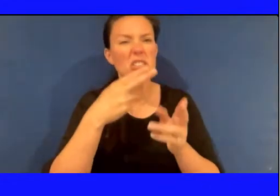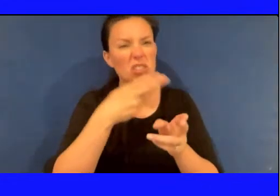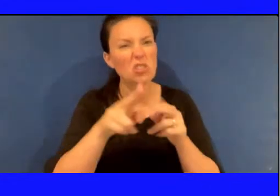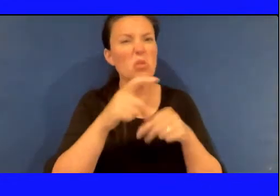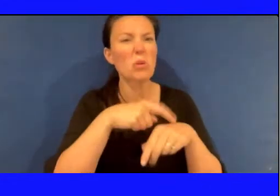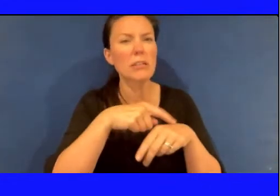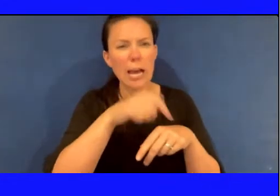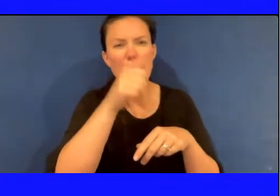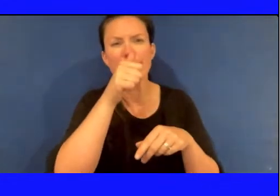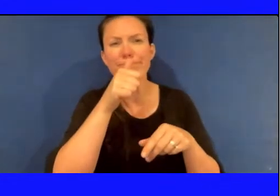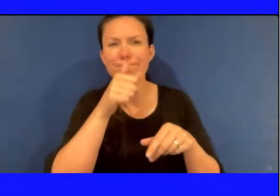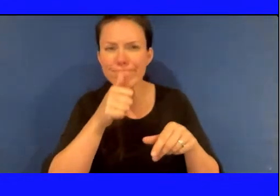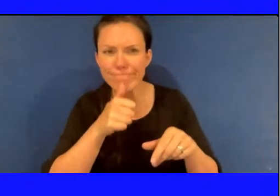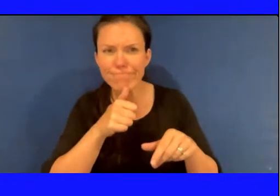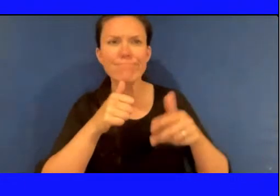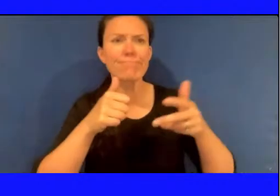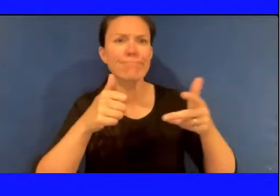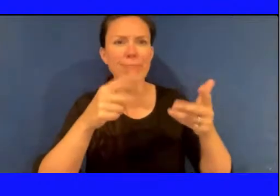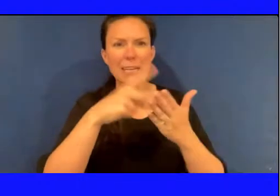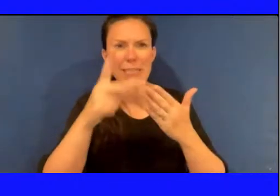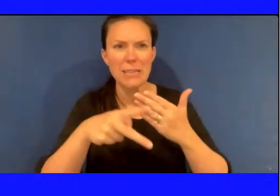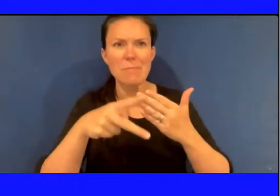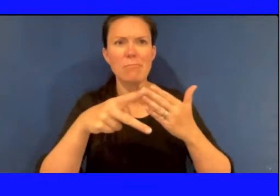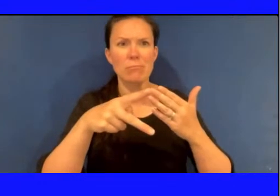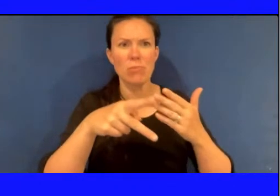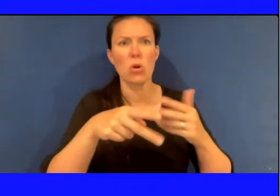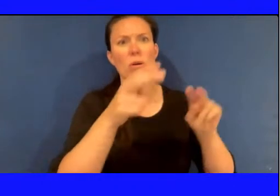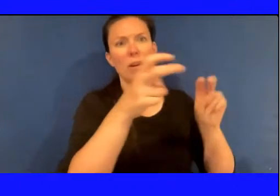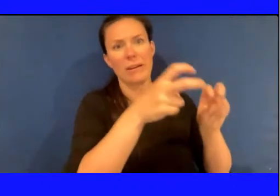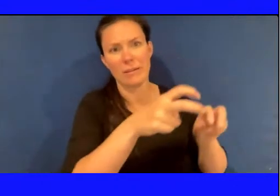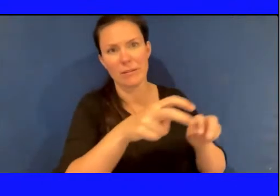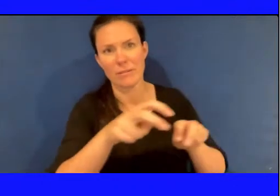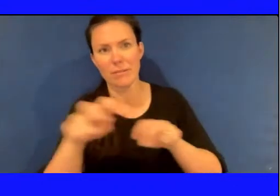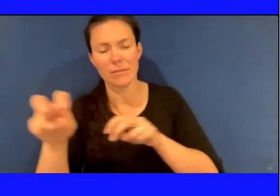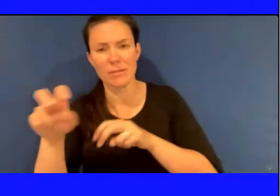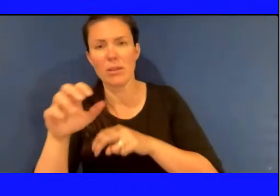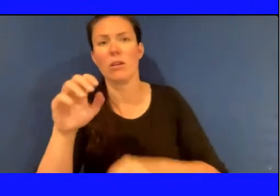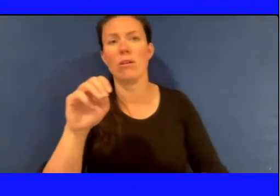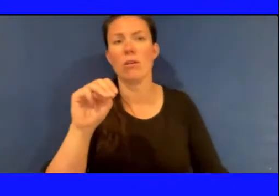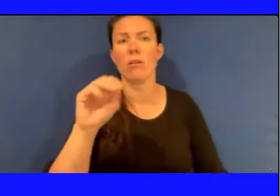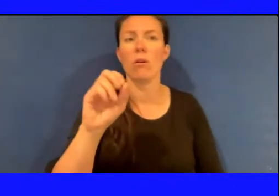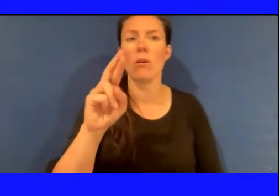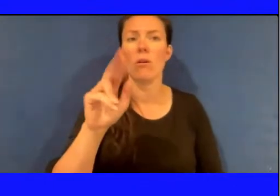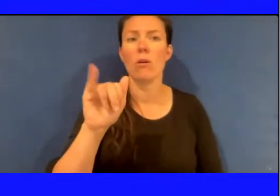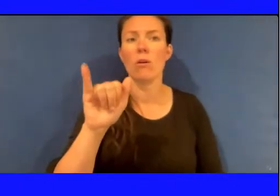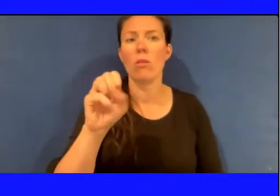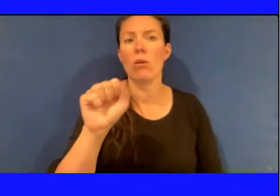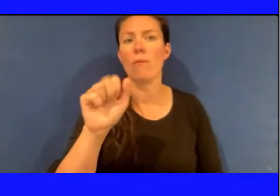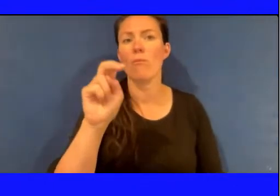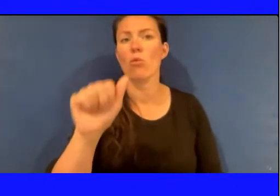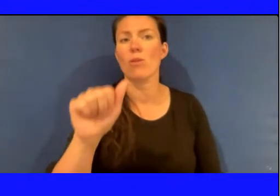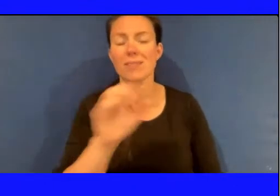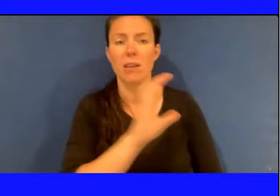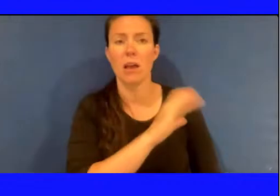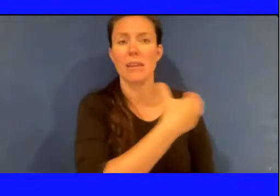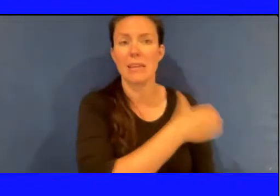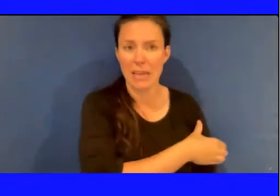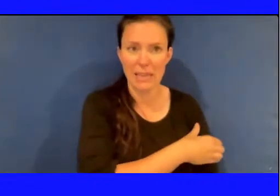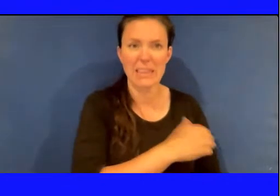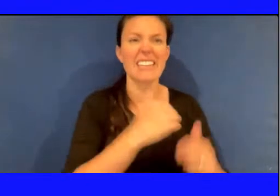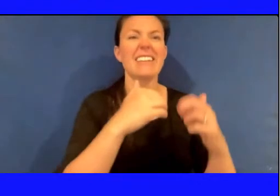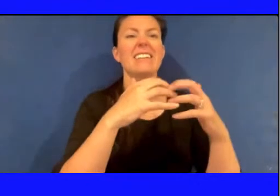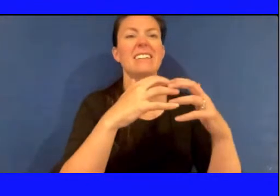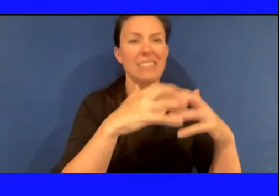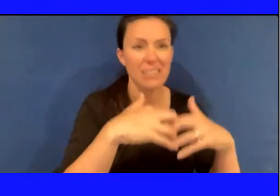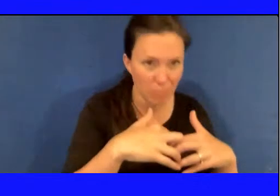the H&H programs into the Morrisania Clinic in order to demolish the rock outcropping, demolish that annex,